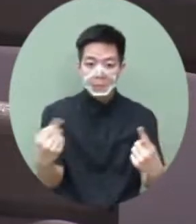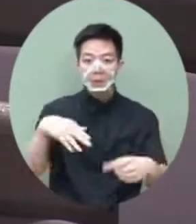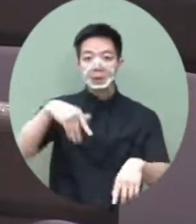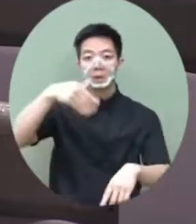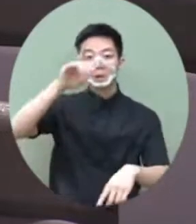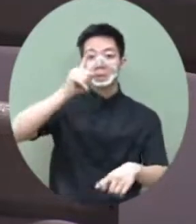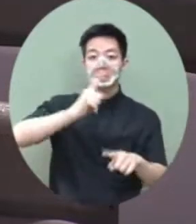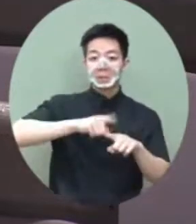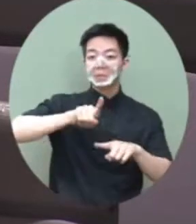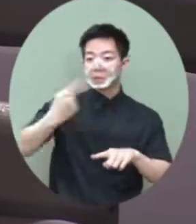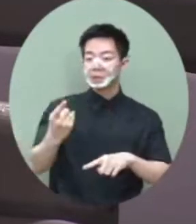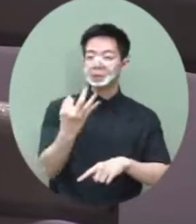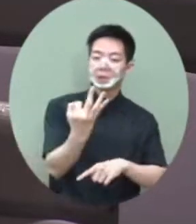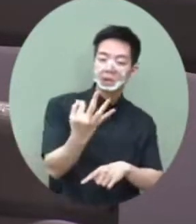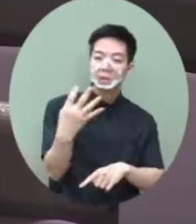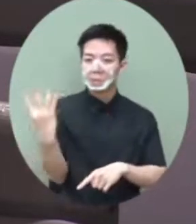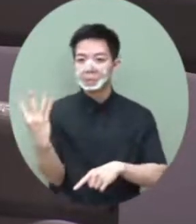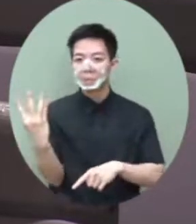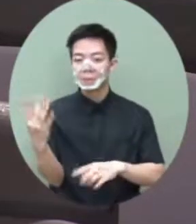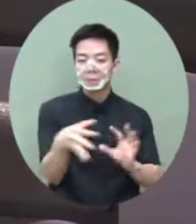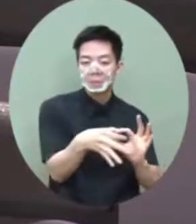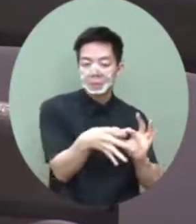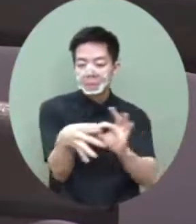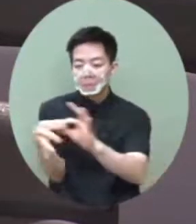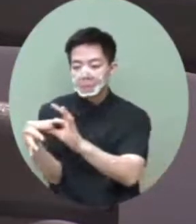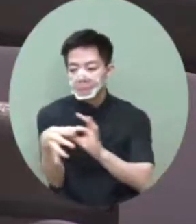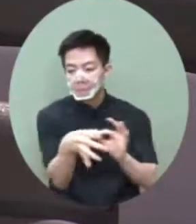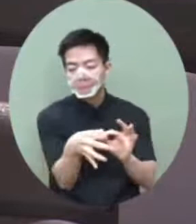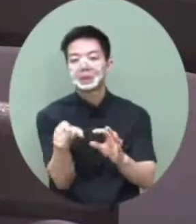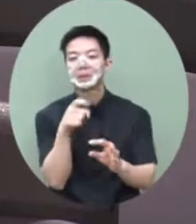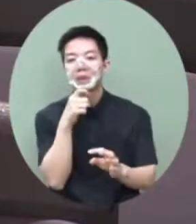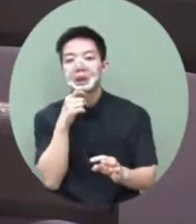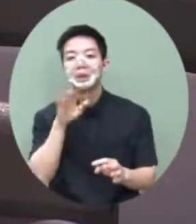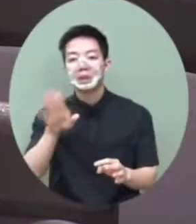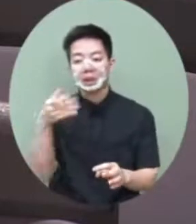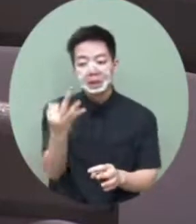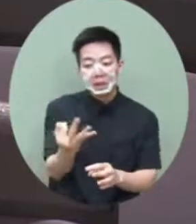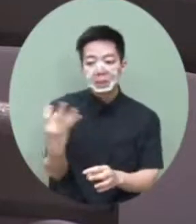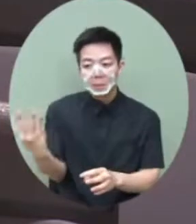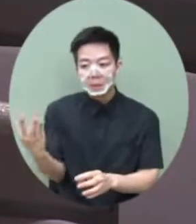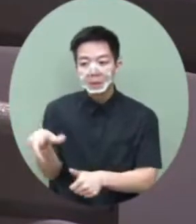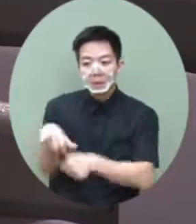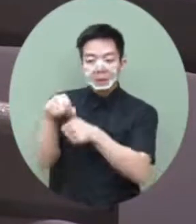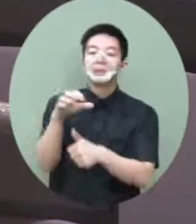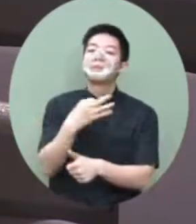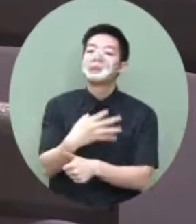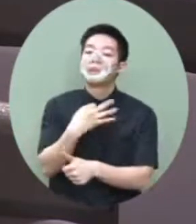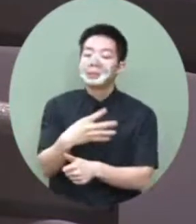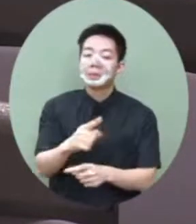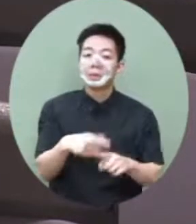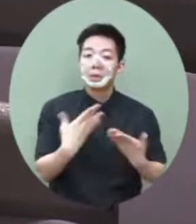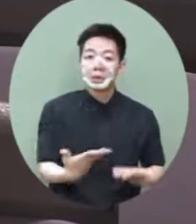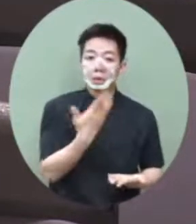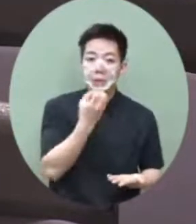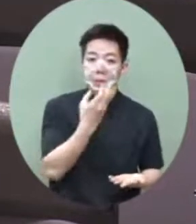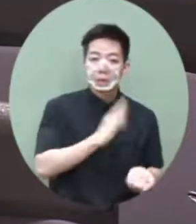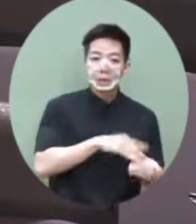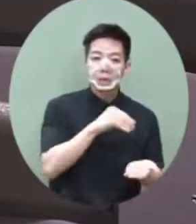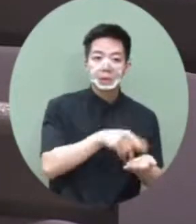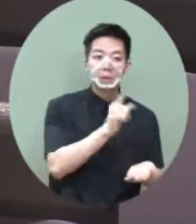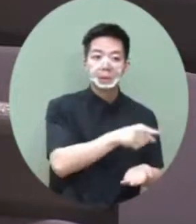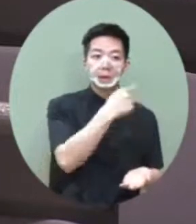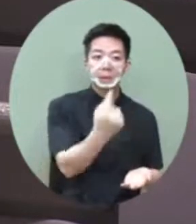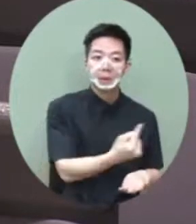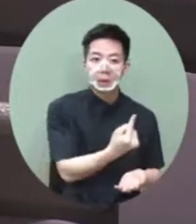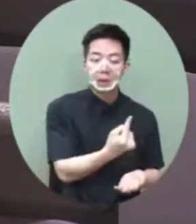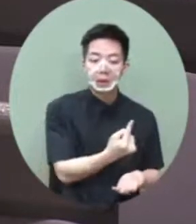population. And each case is supported by 3 to 4